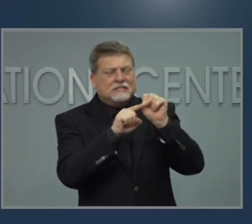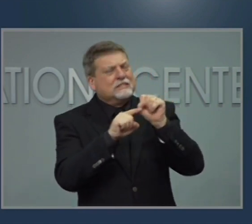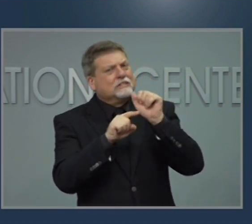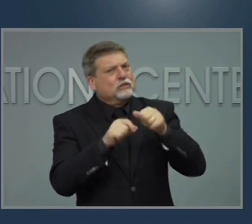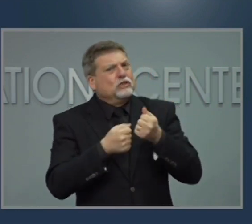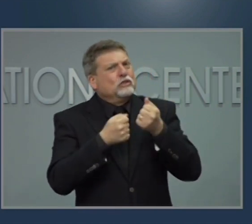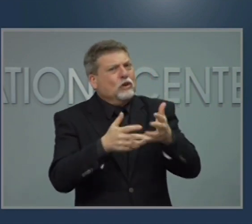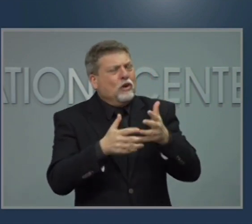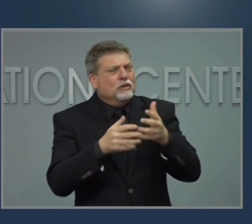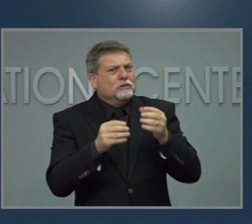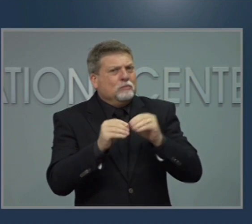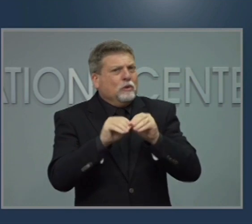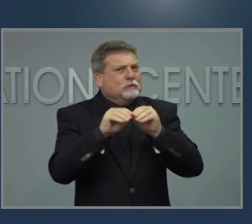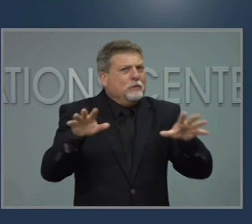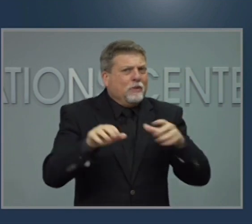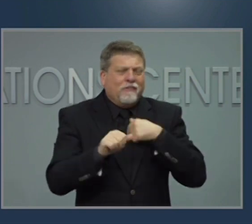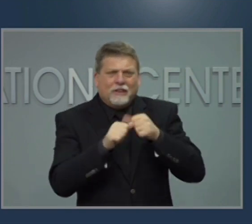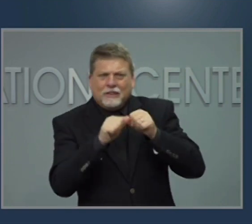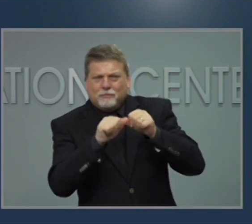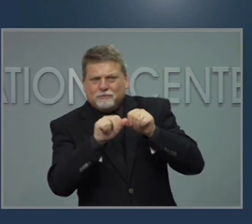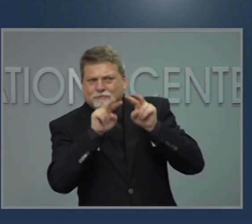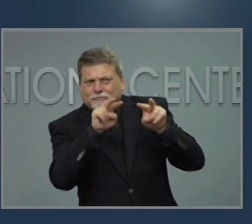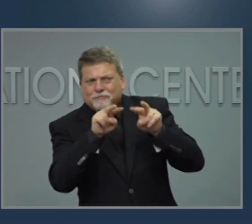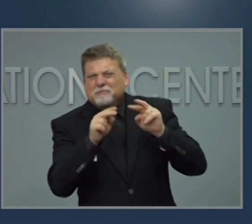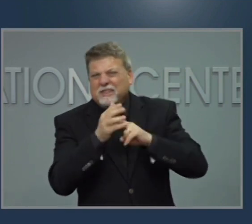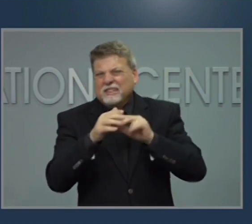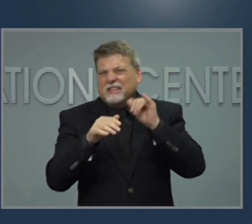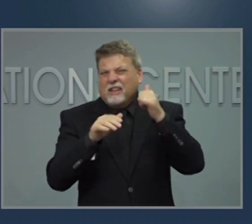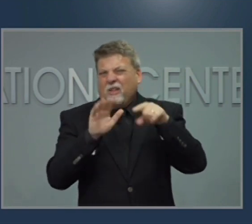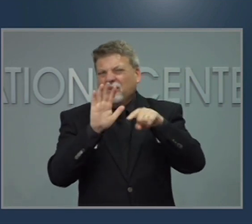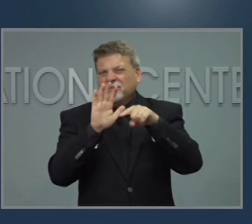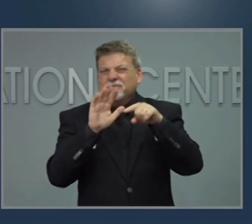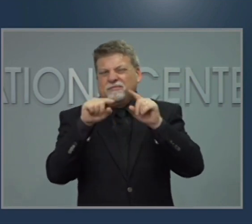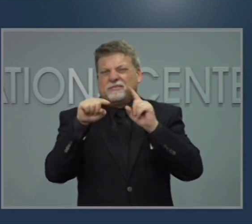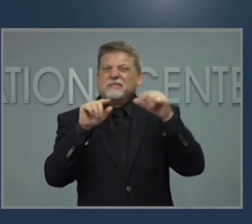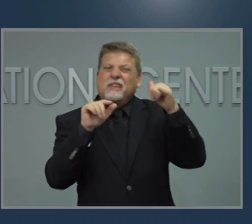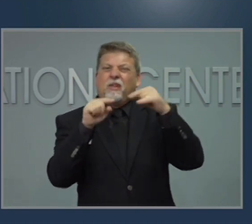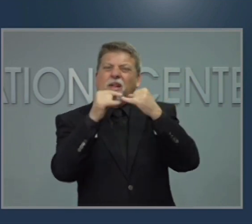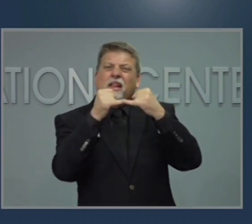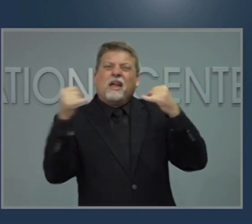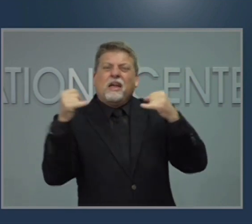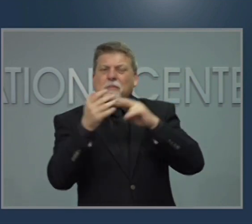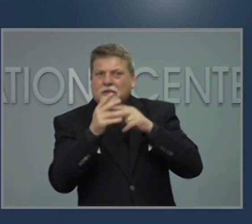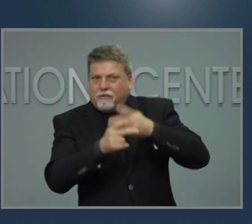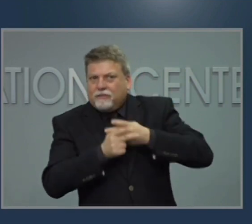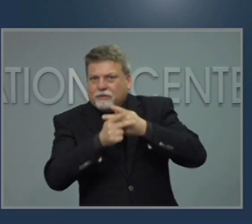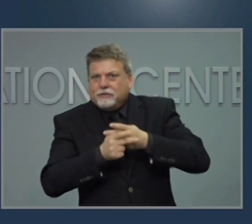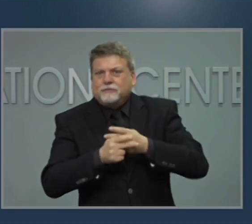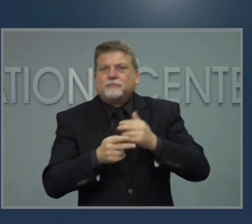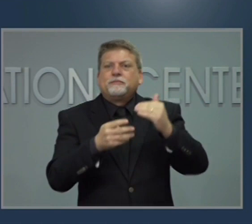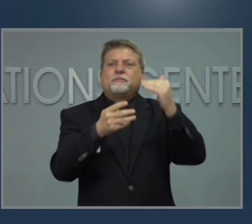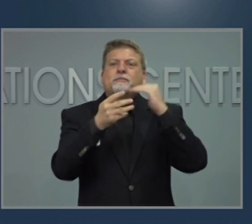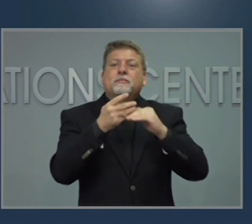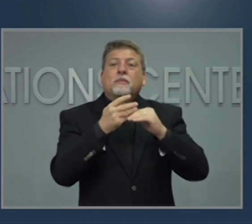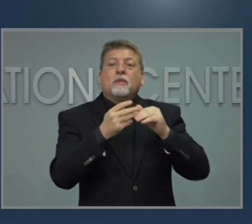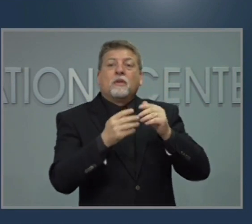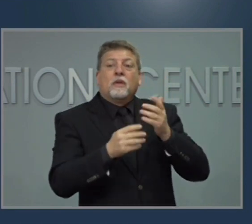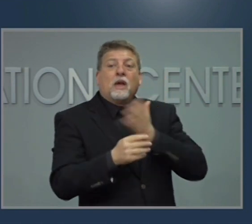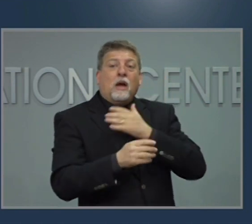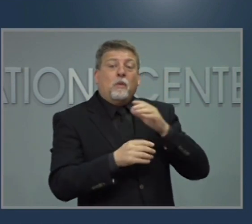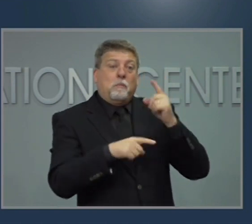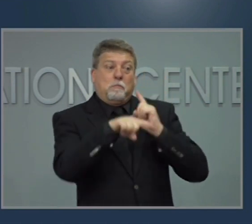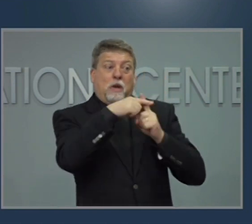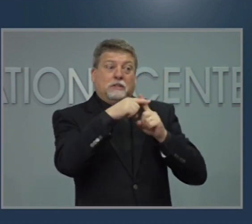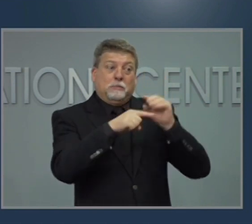a yellow line. North Carolina's trajectory in percent of tests returning positive has been at our 5% goal. This does get a